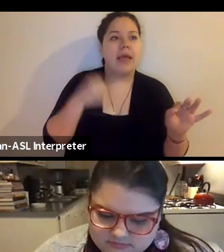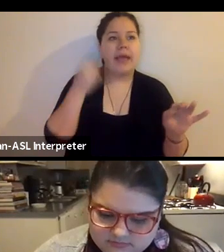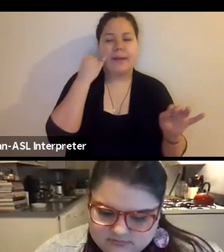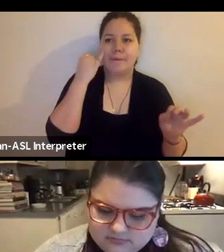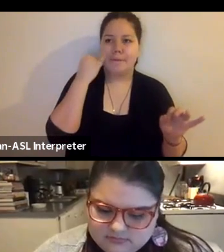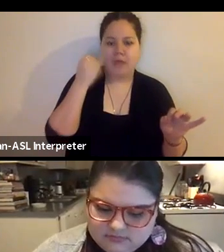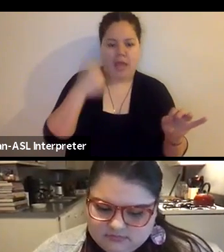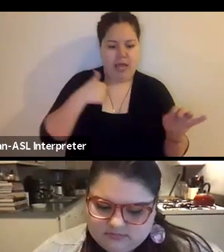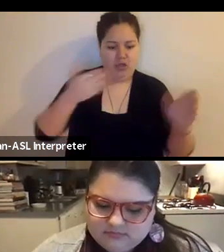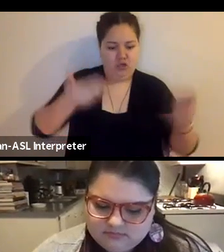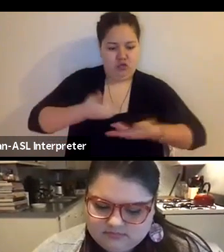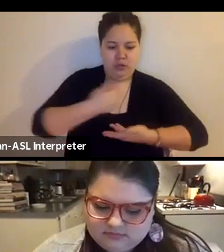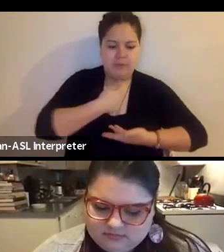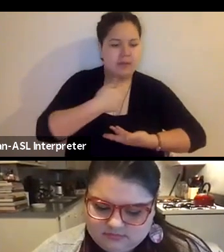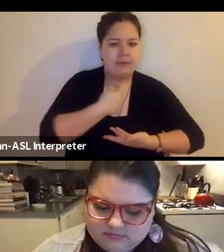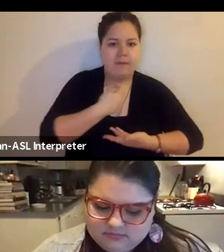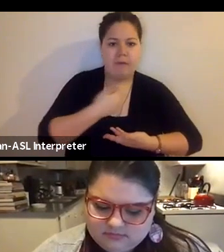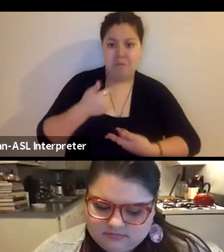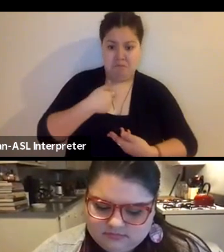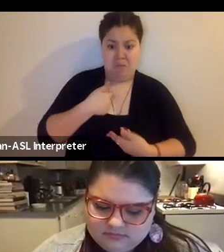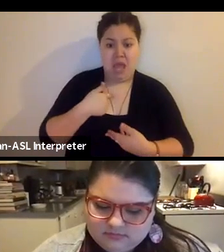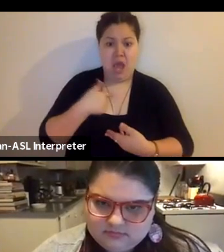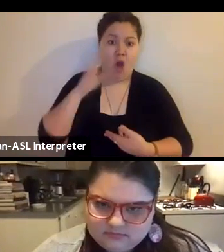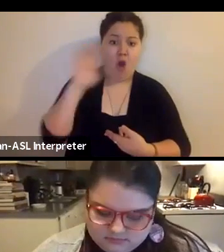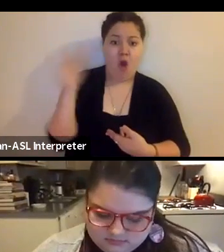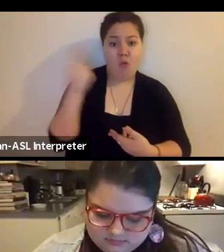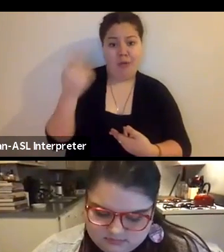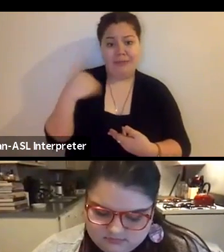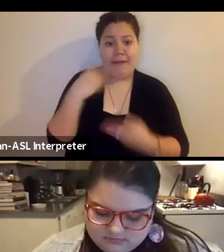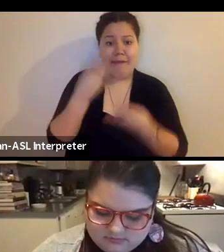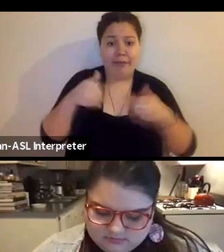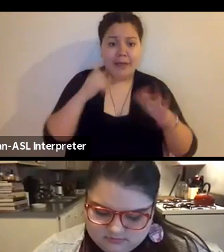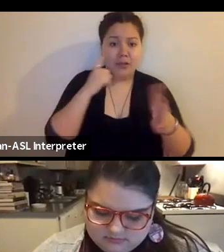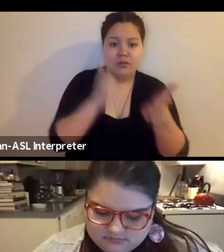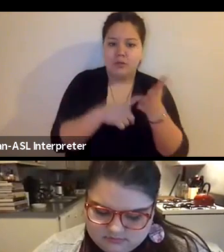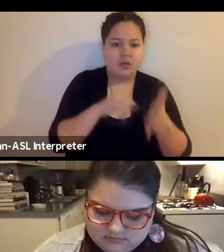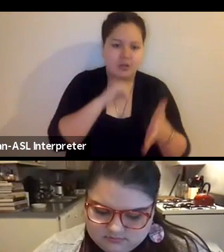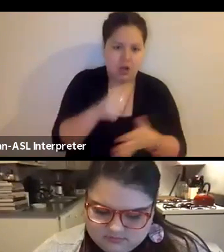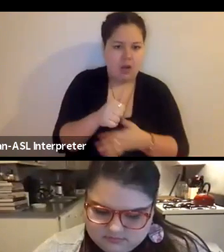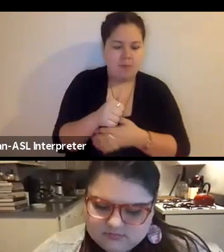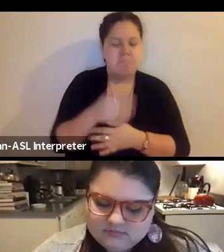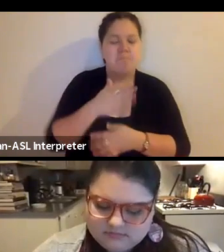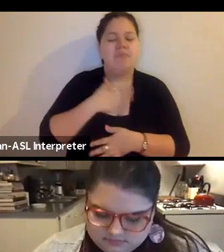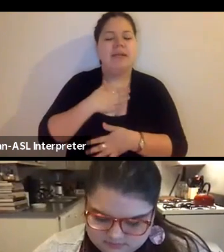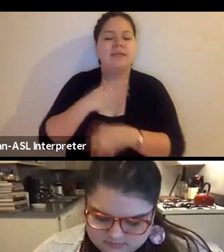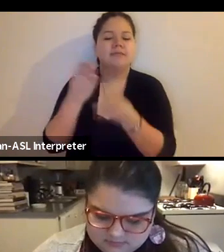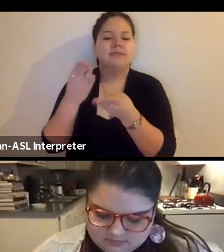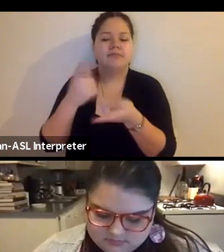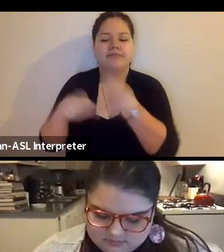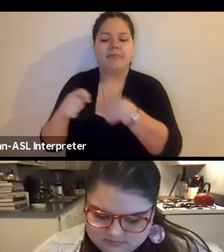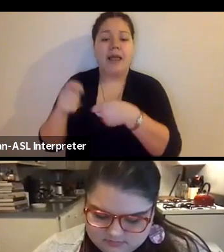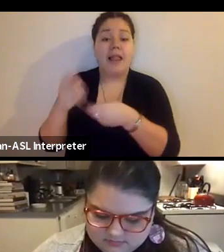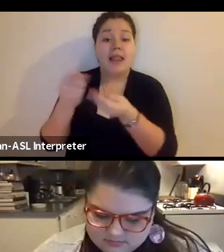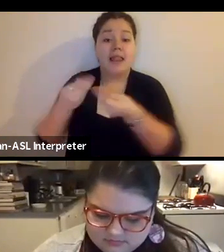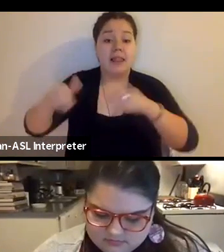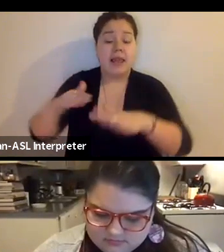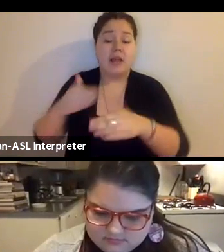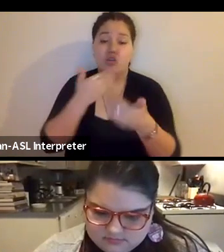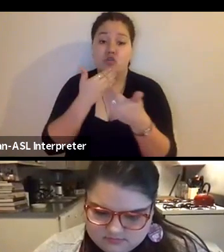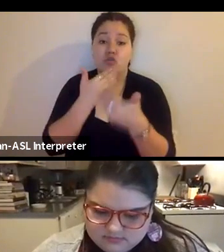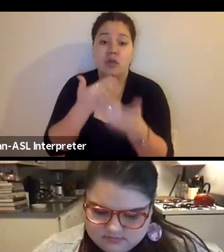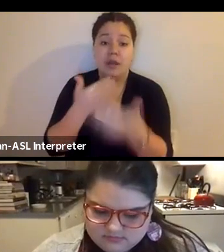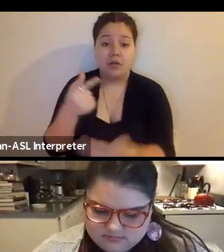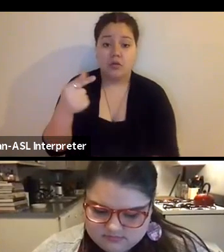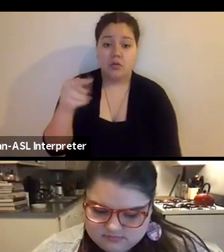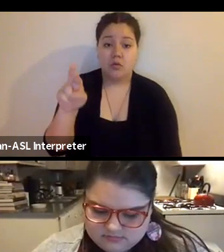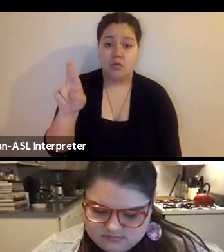when I introduce myself, I don't do a land acknowledgement. I do land gratitude. So like, if I was doing my